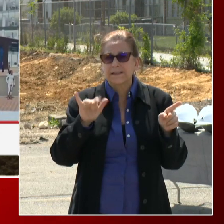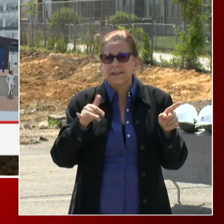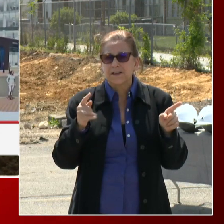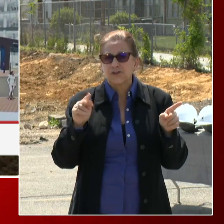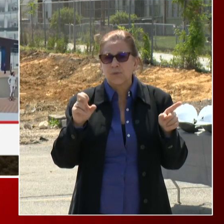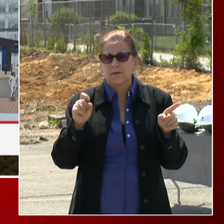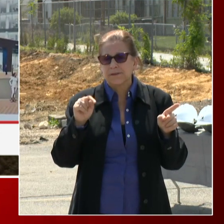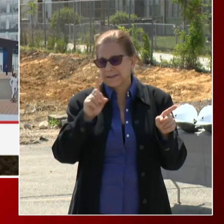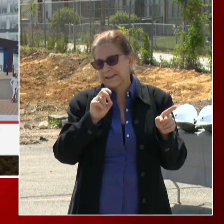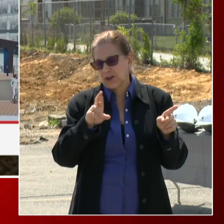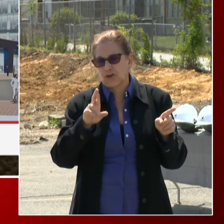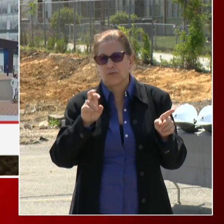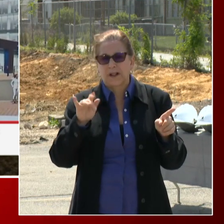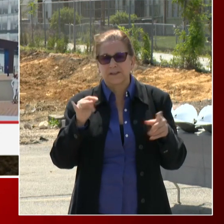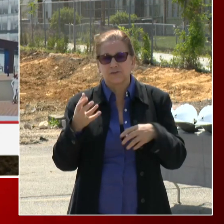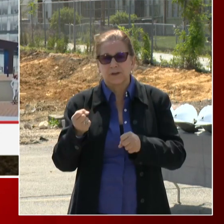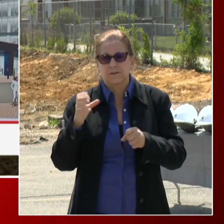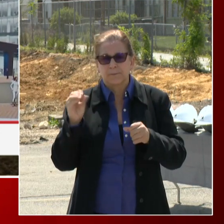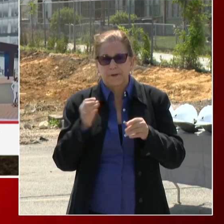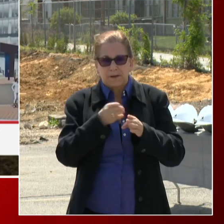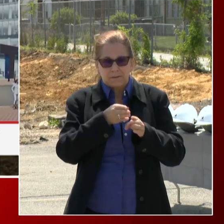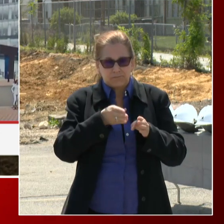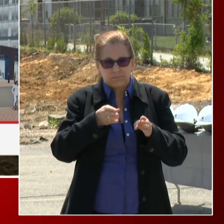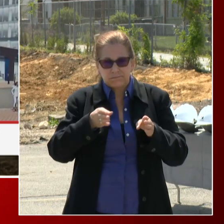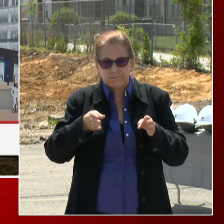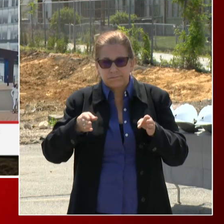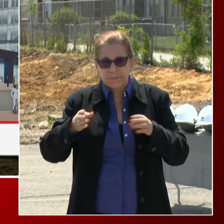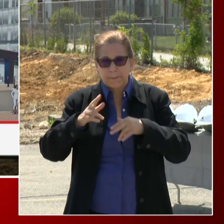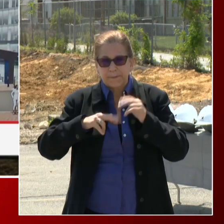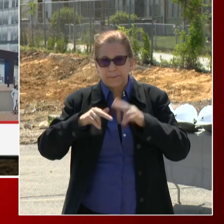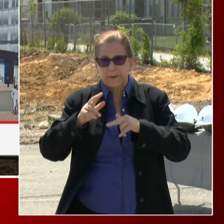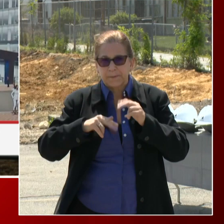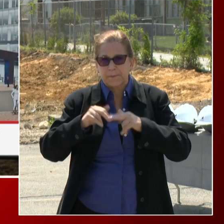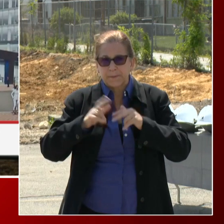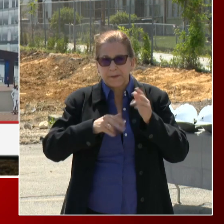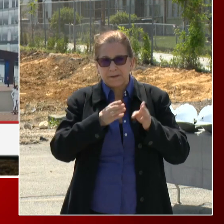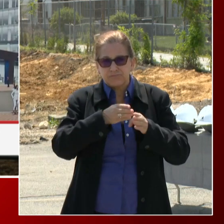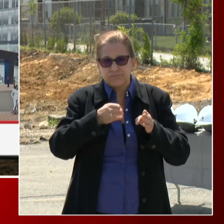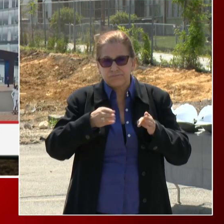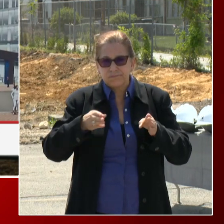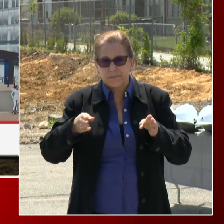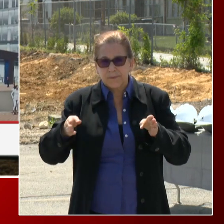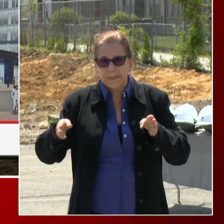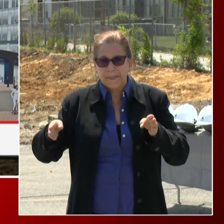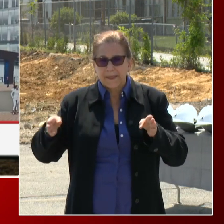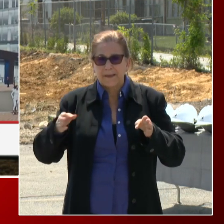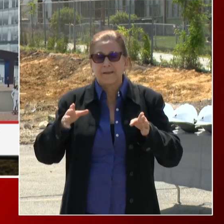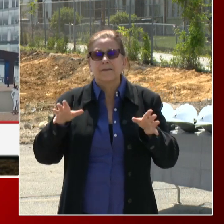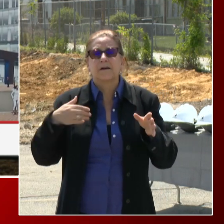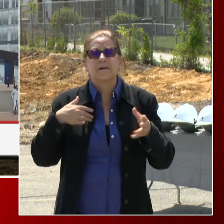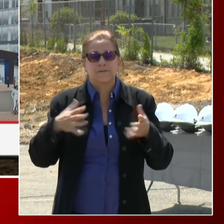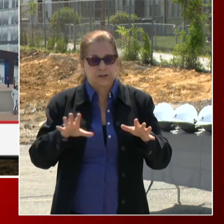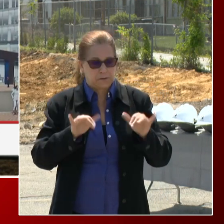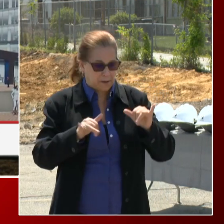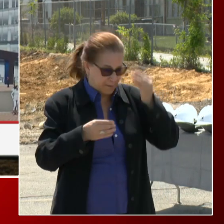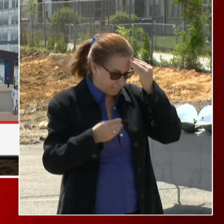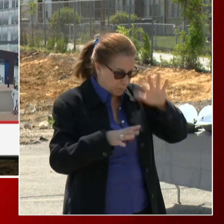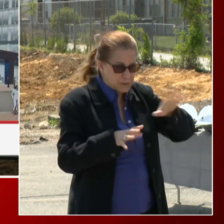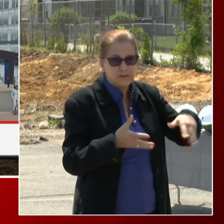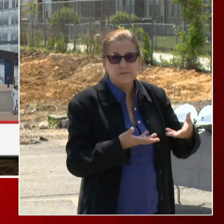of bills that I introduced into the council that they were just